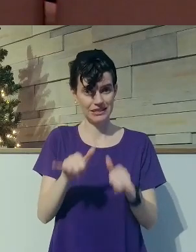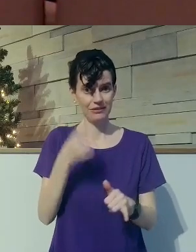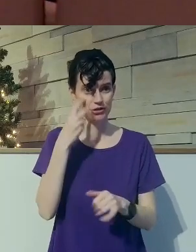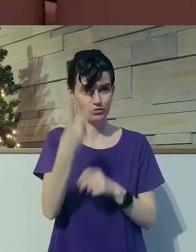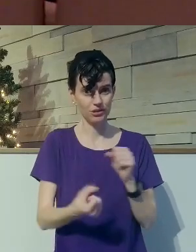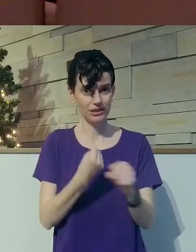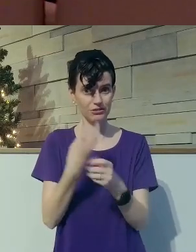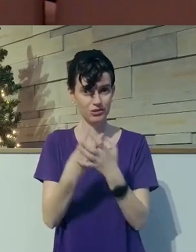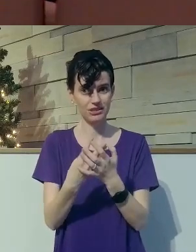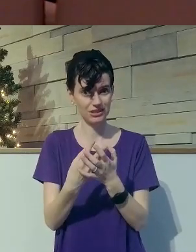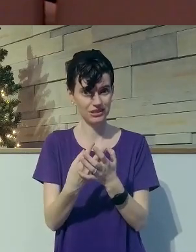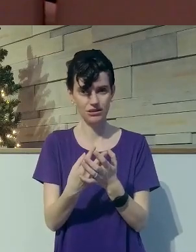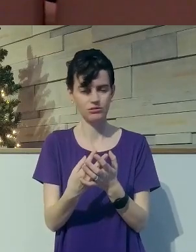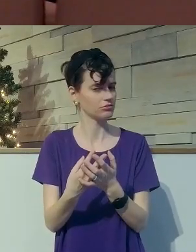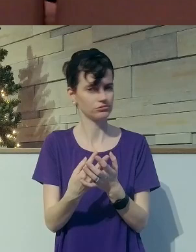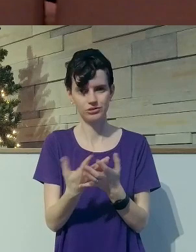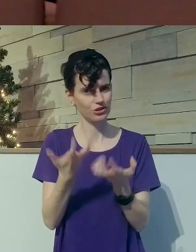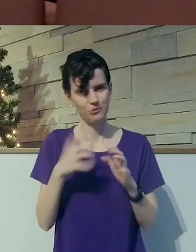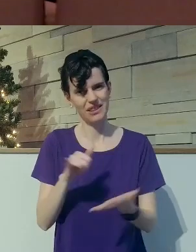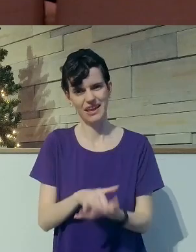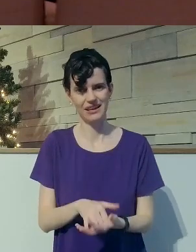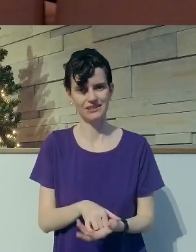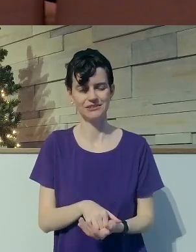know? No, you don't.